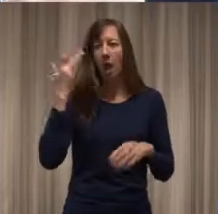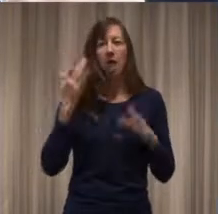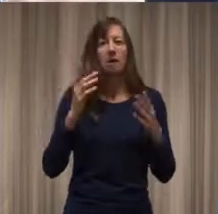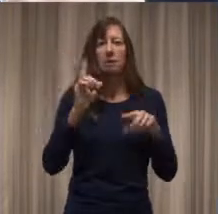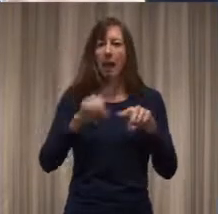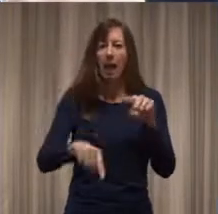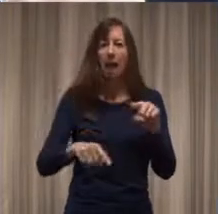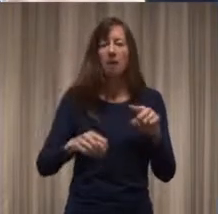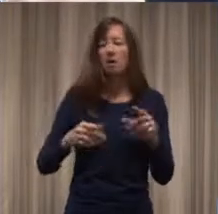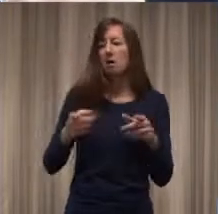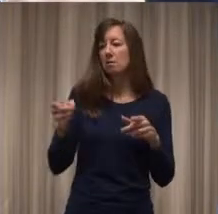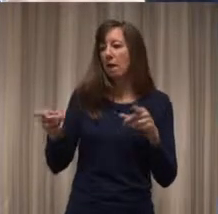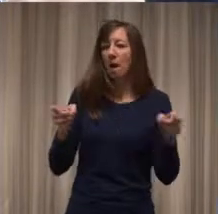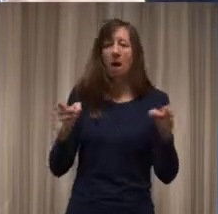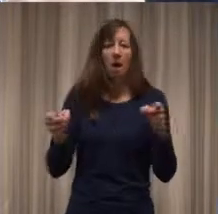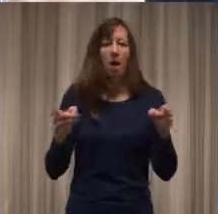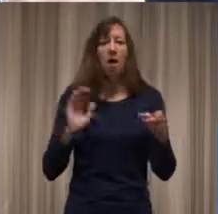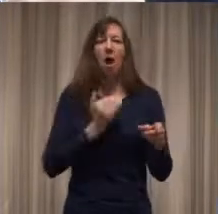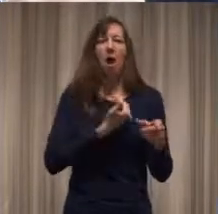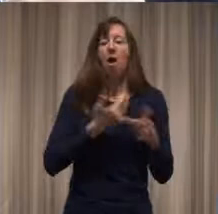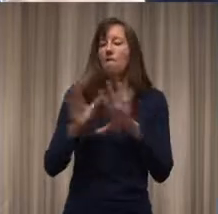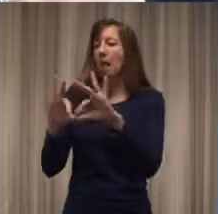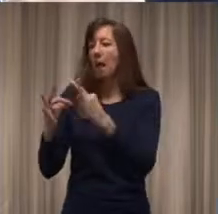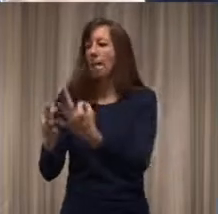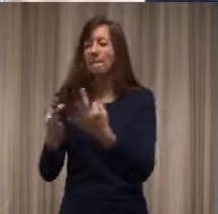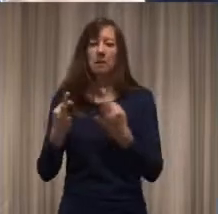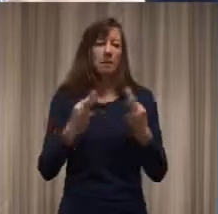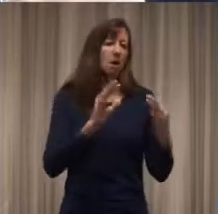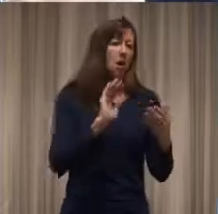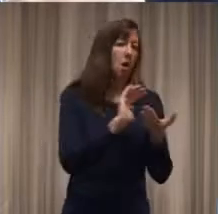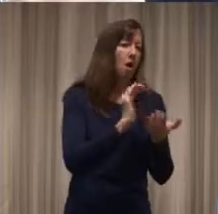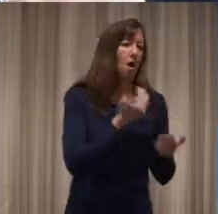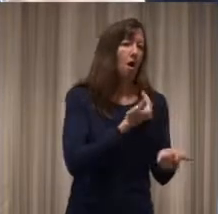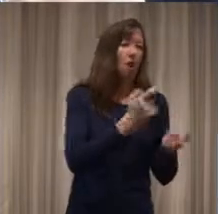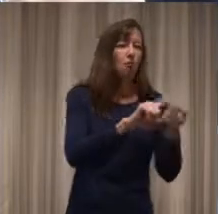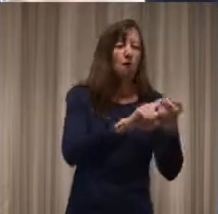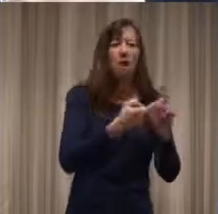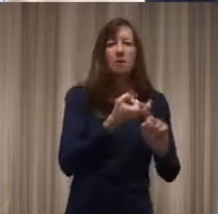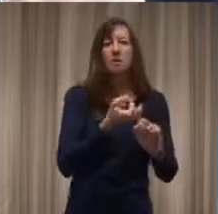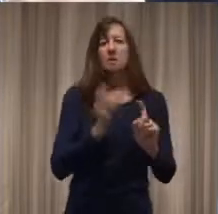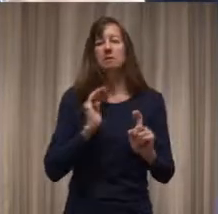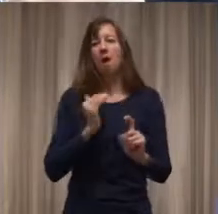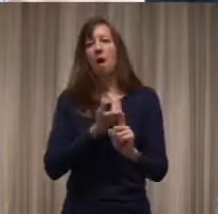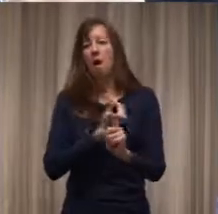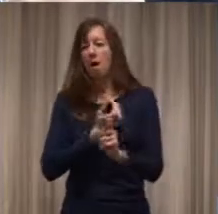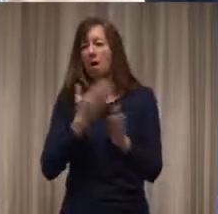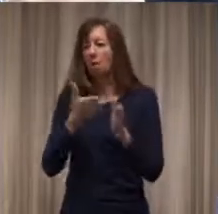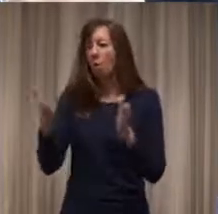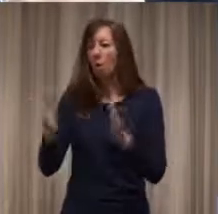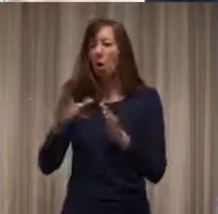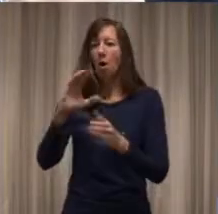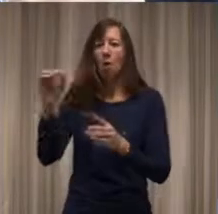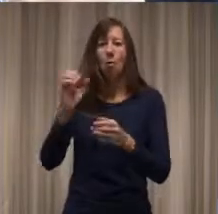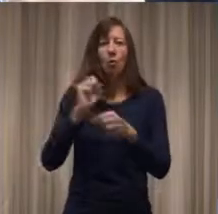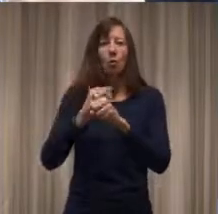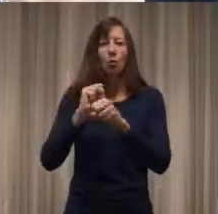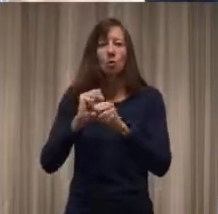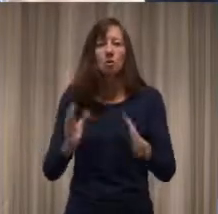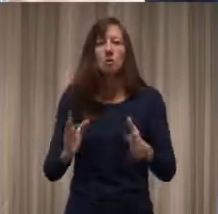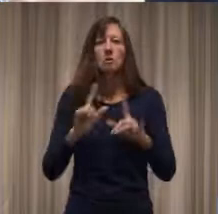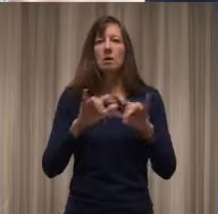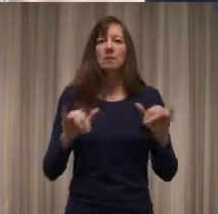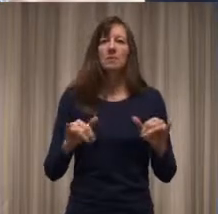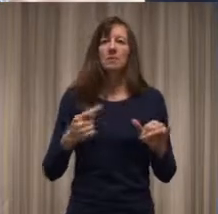from this. And I want to, again, send my love and my best wishes and all the positive energy I can to